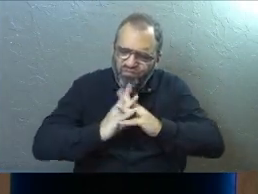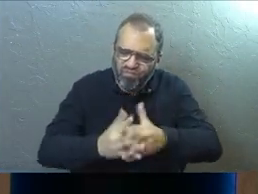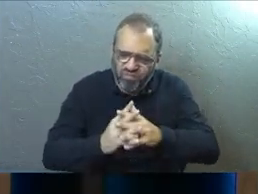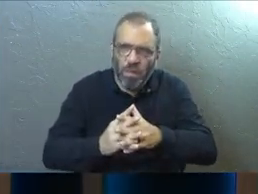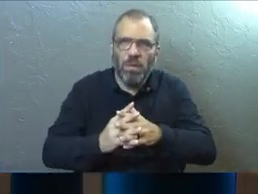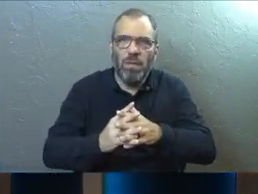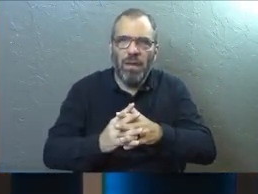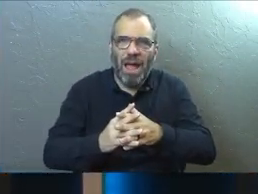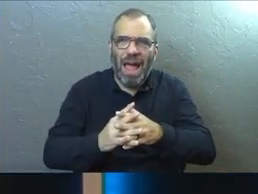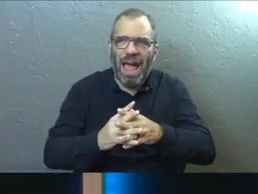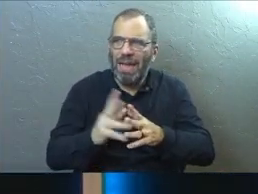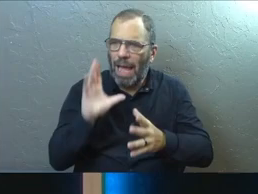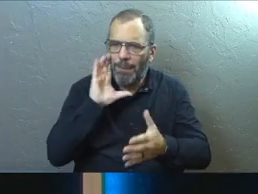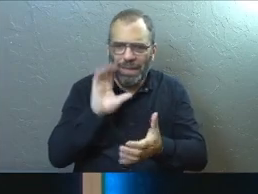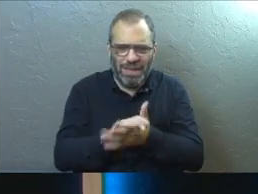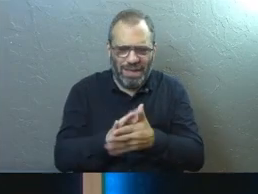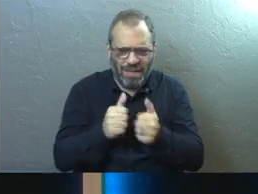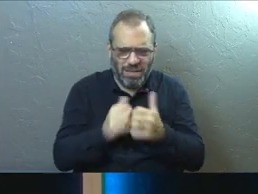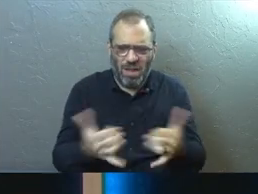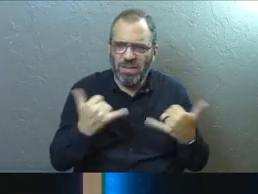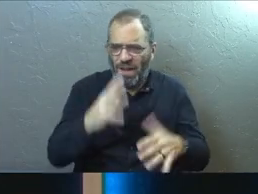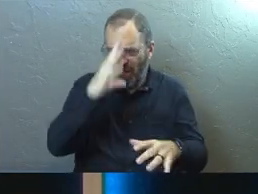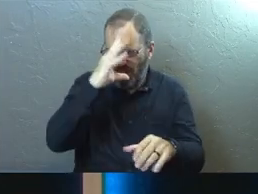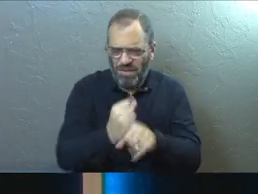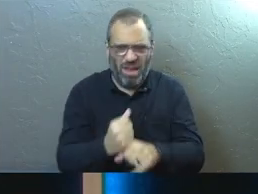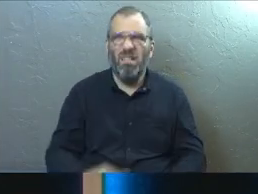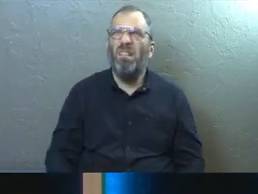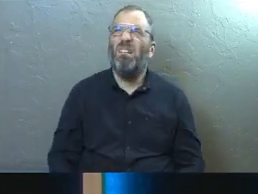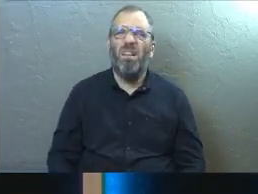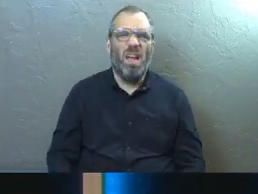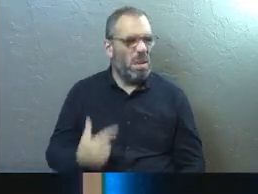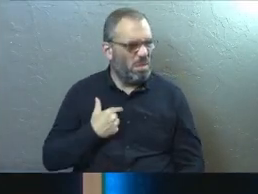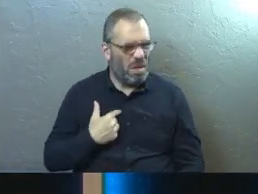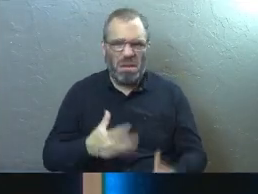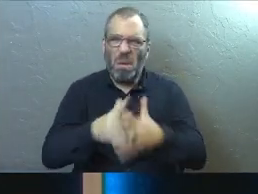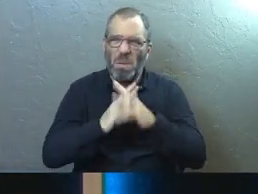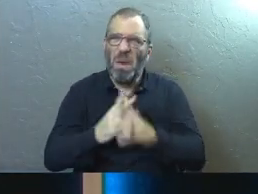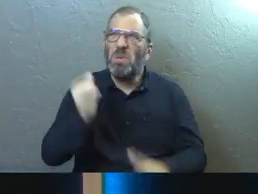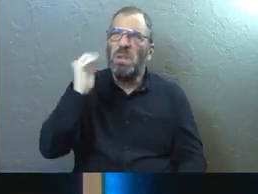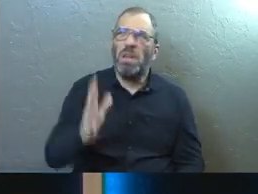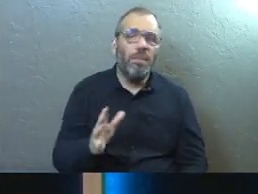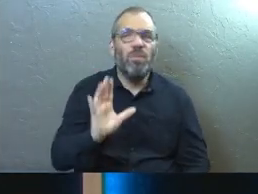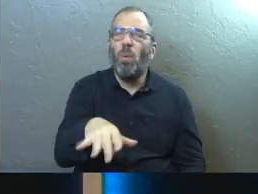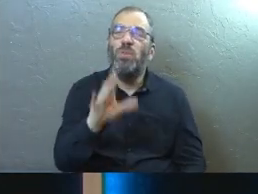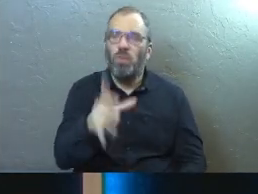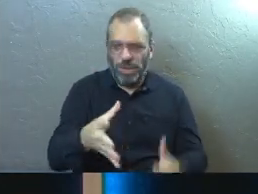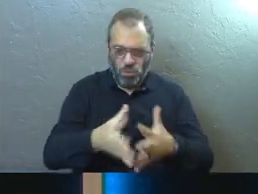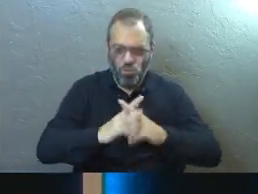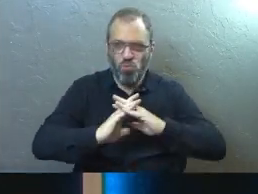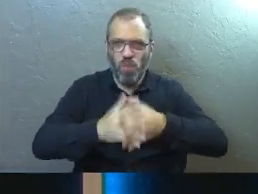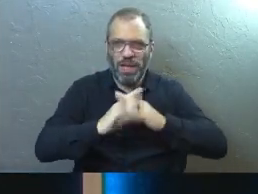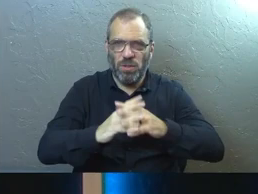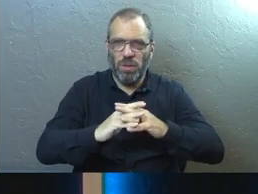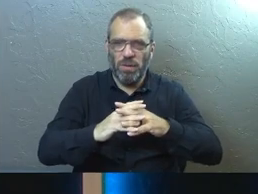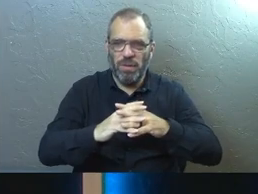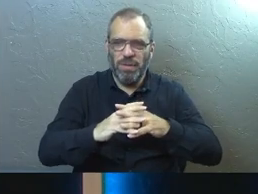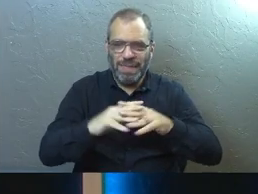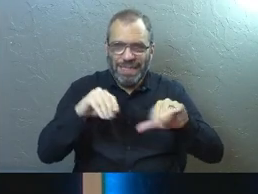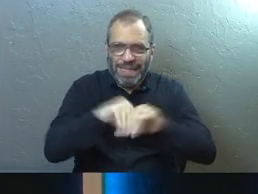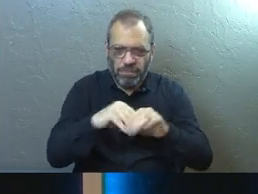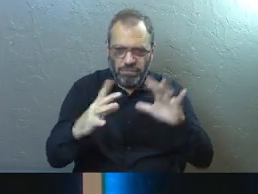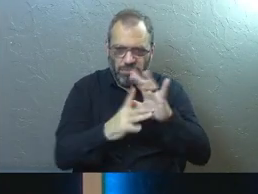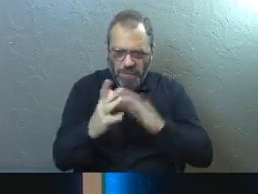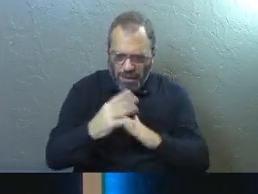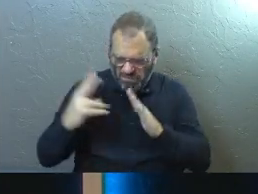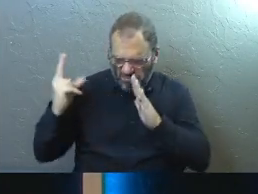that's something that's very lost, I think, in our modern faith, that we're like, I don't know if I can do that. I don't know if I can wrestle. You can wrestle. You can get in your Bible